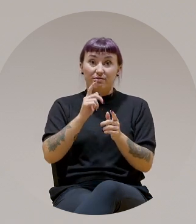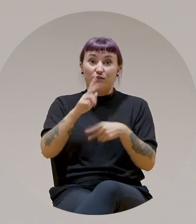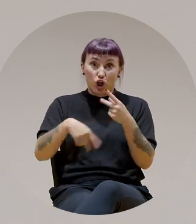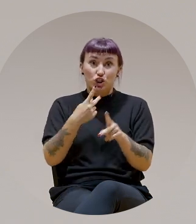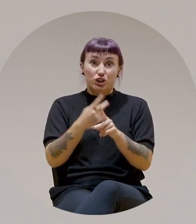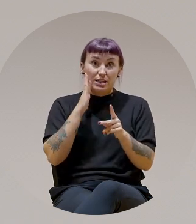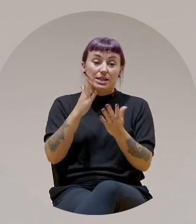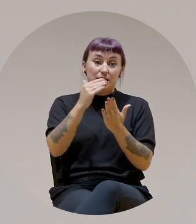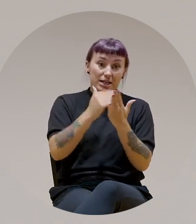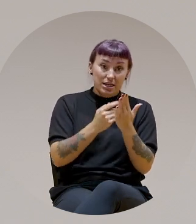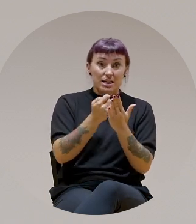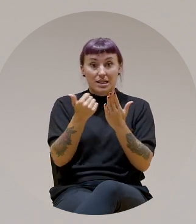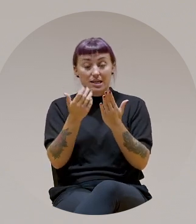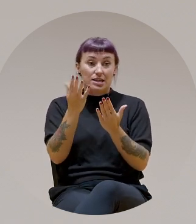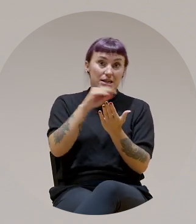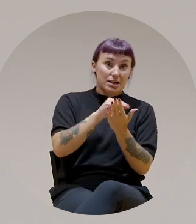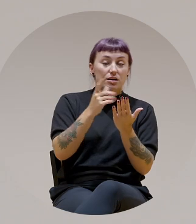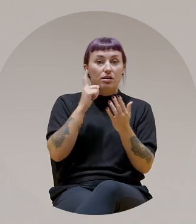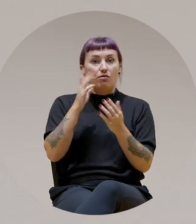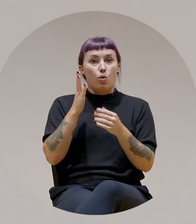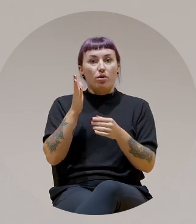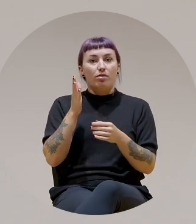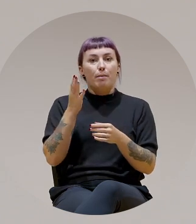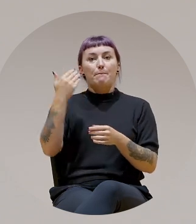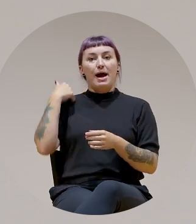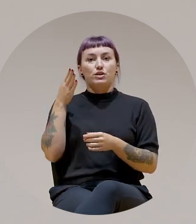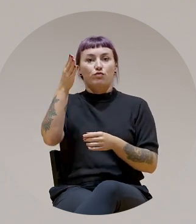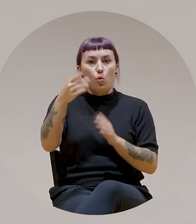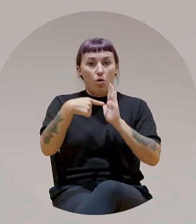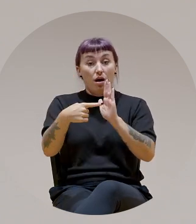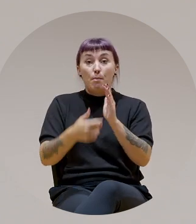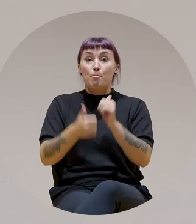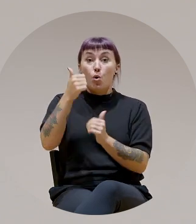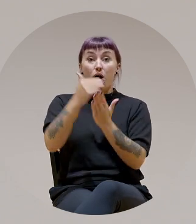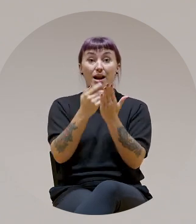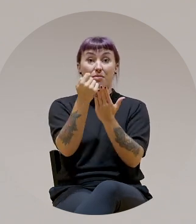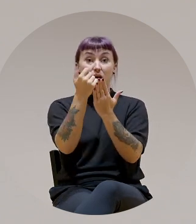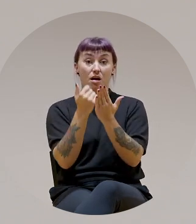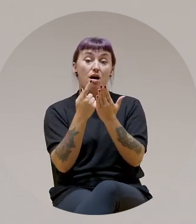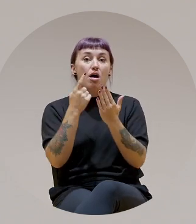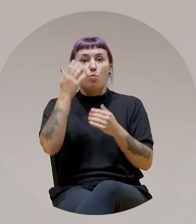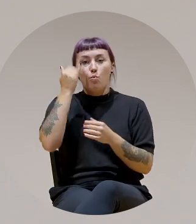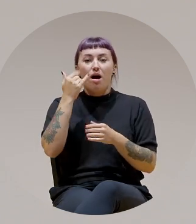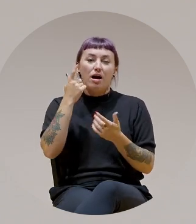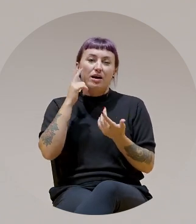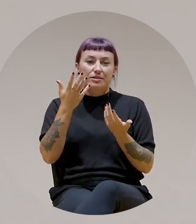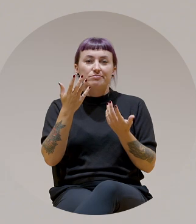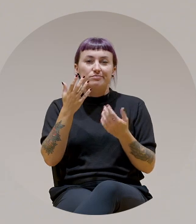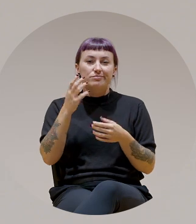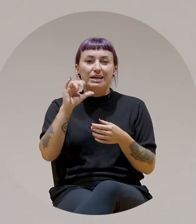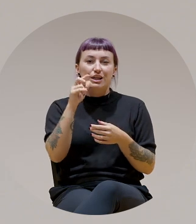of items to be included in Pass Forward. And most of the items that came off of that list were either due to